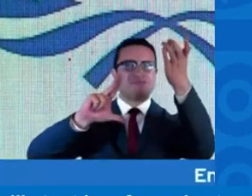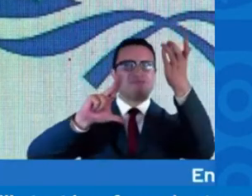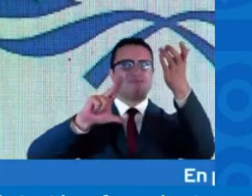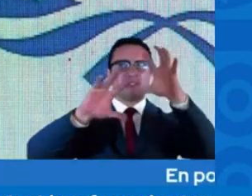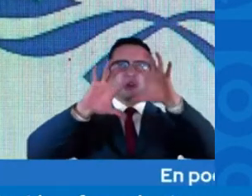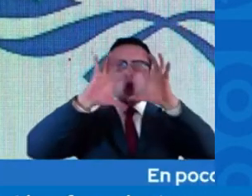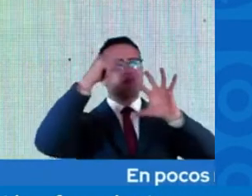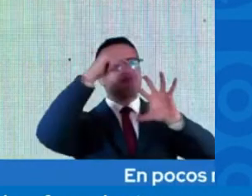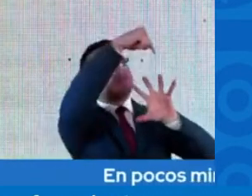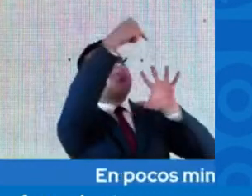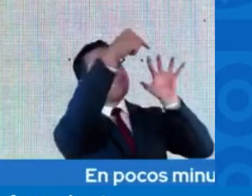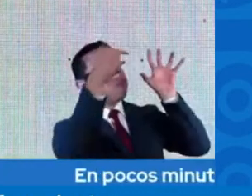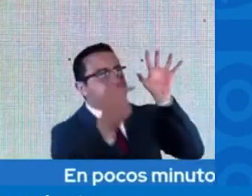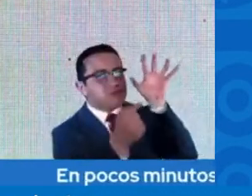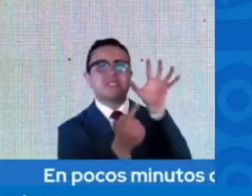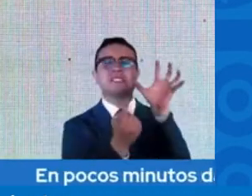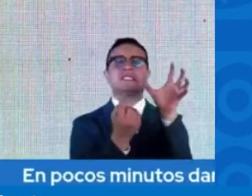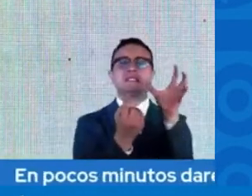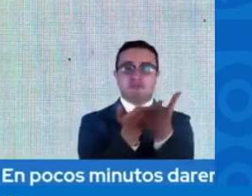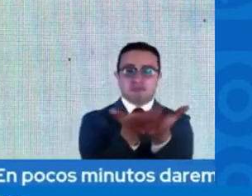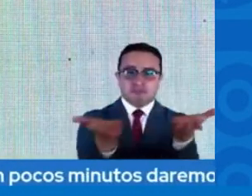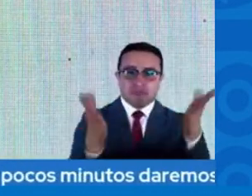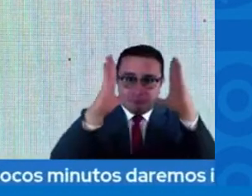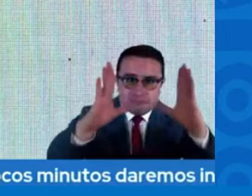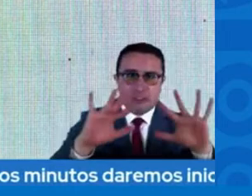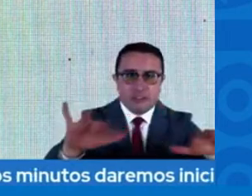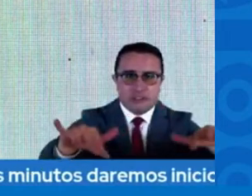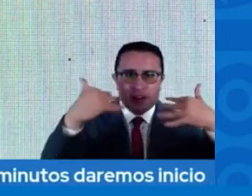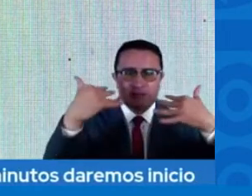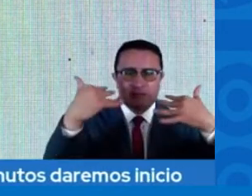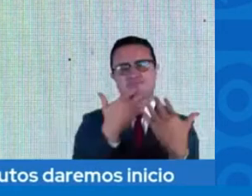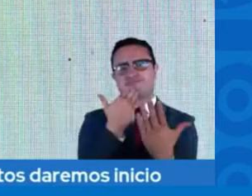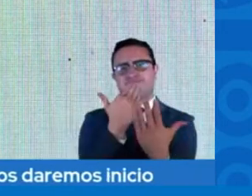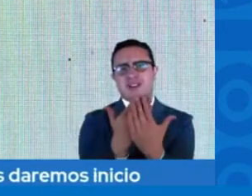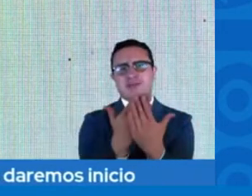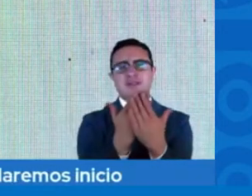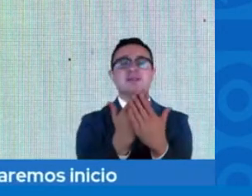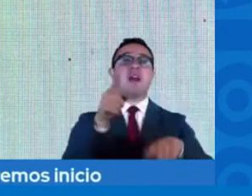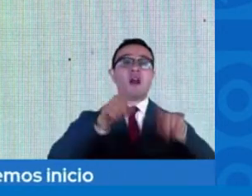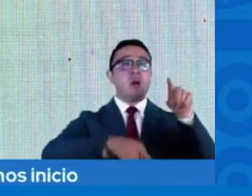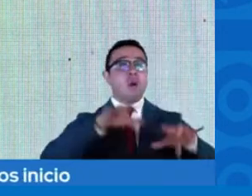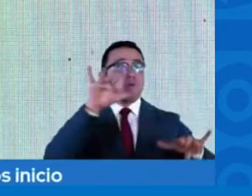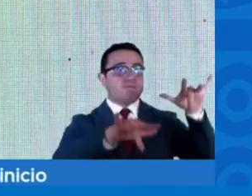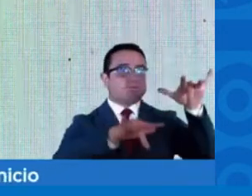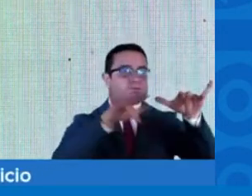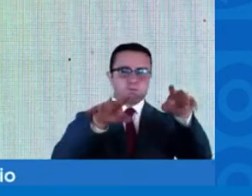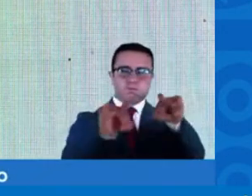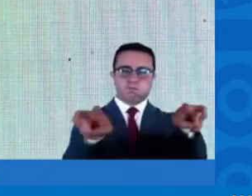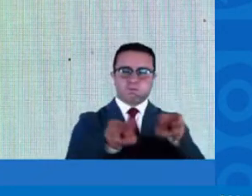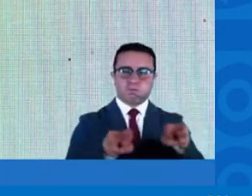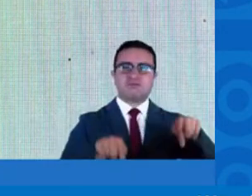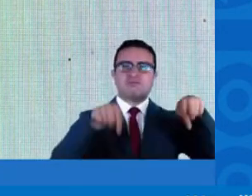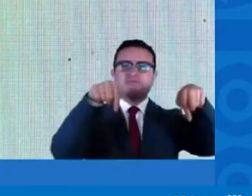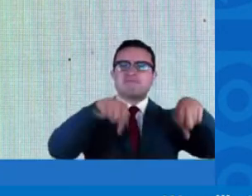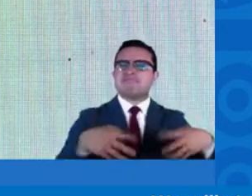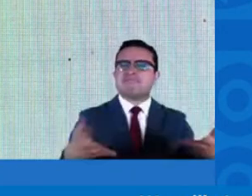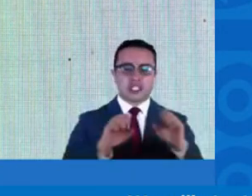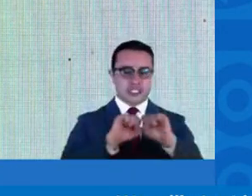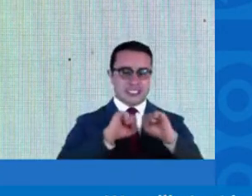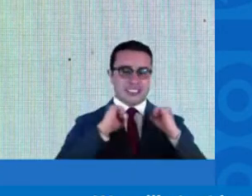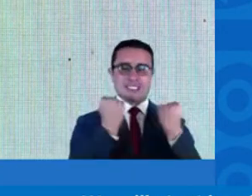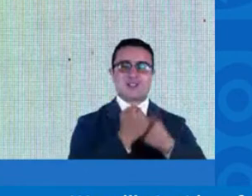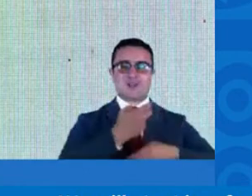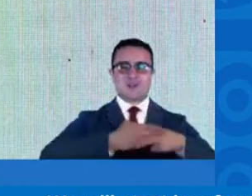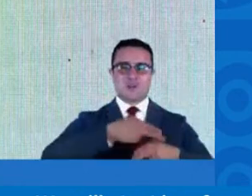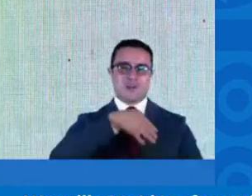partes del mundo también, les queremos agradecer su presencia, igual que a quienes están aquí con nosotros en el Salón Bolívar de la Casa de